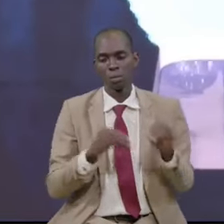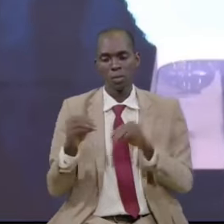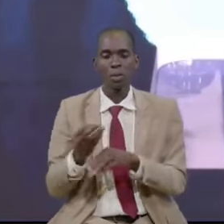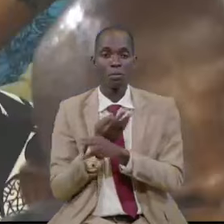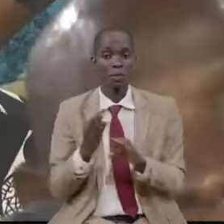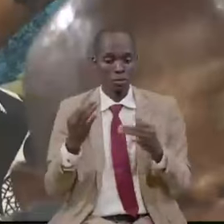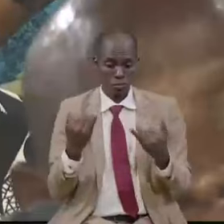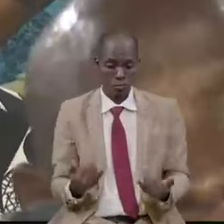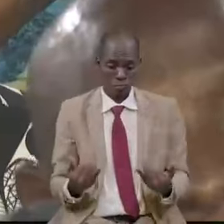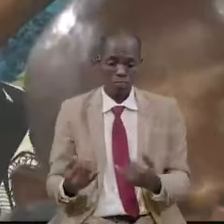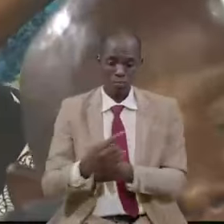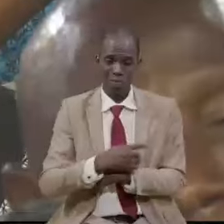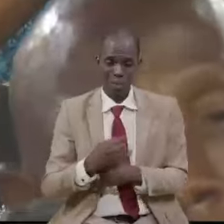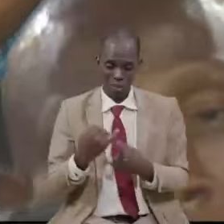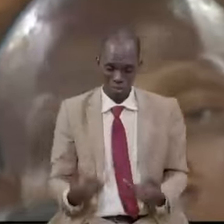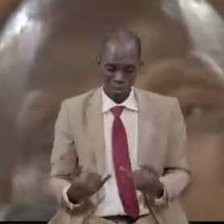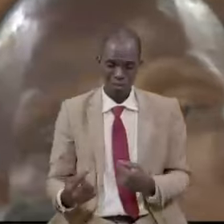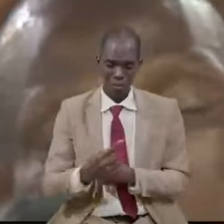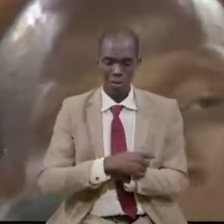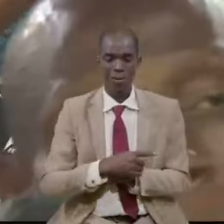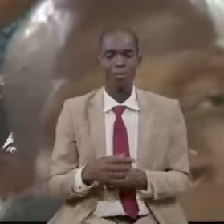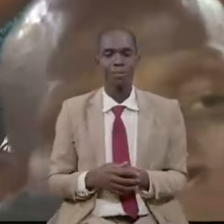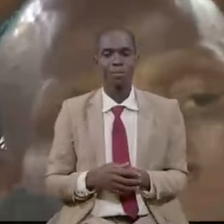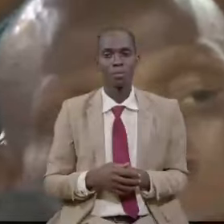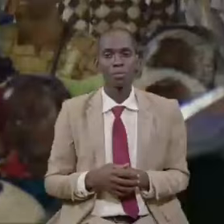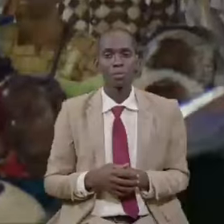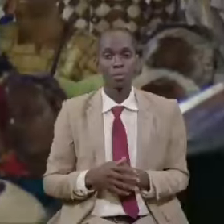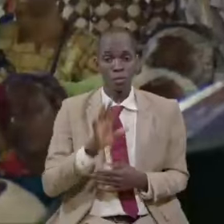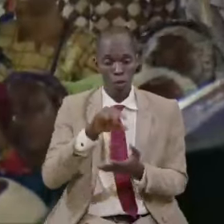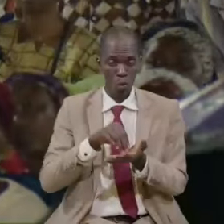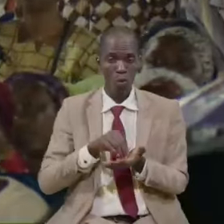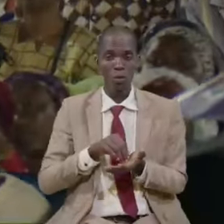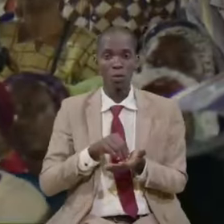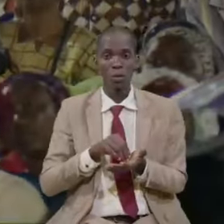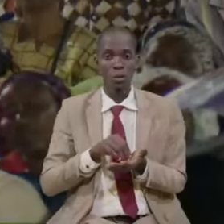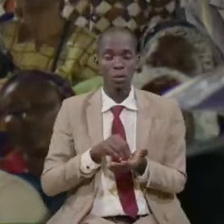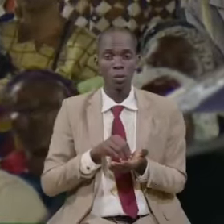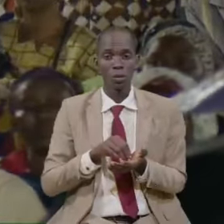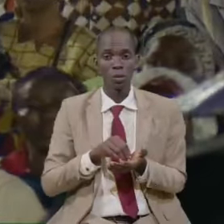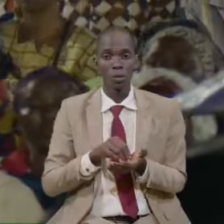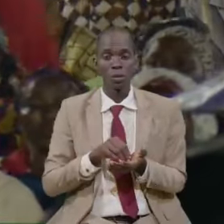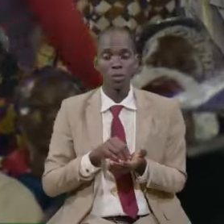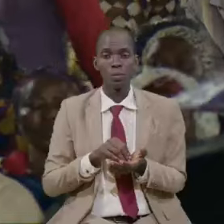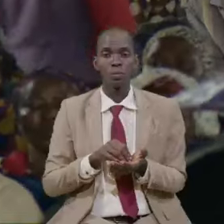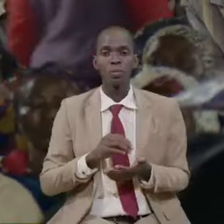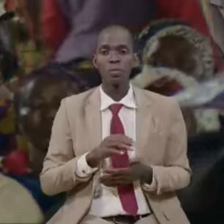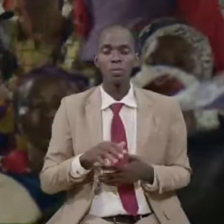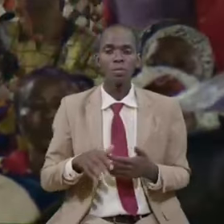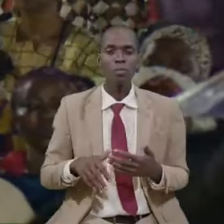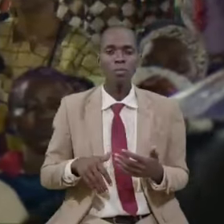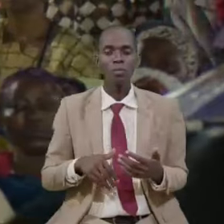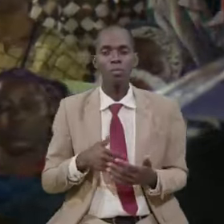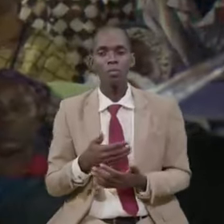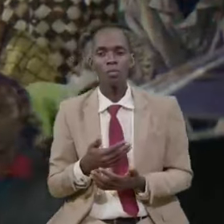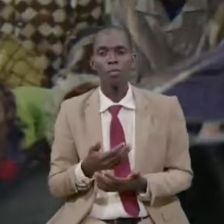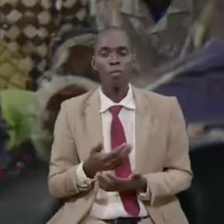Today, your own. You'll pick it up like this, and then your body will